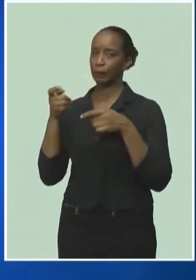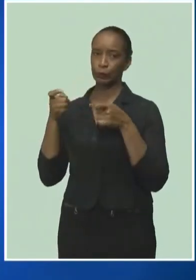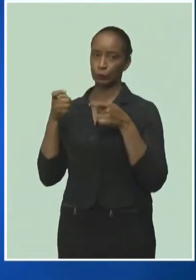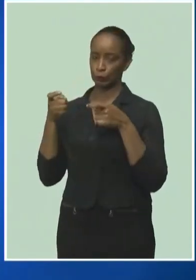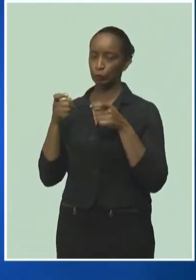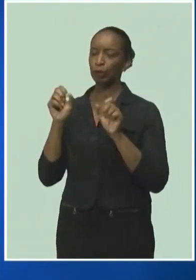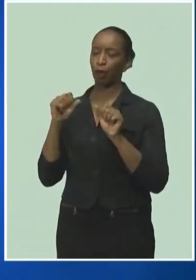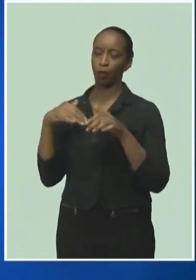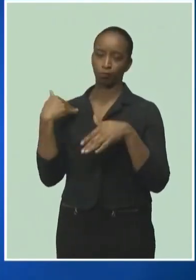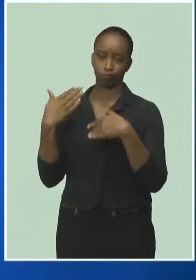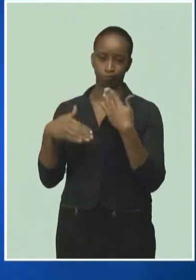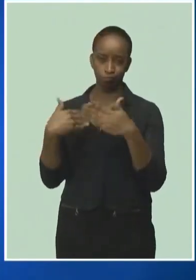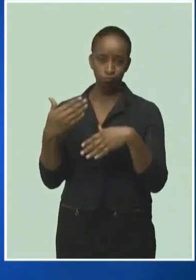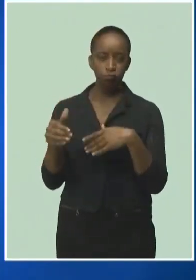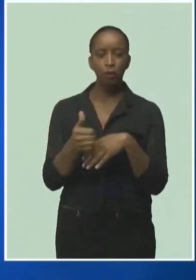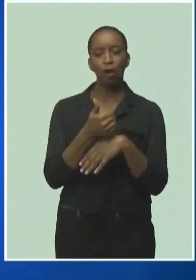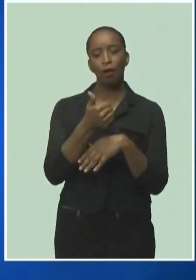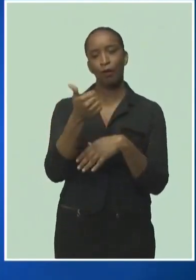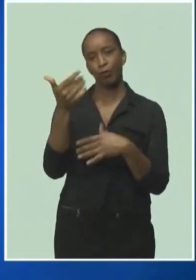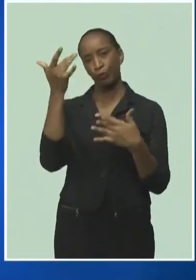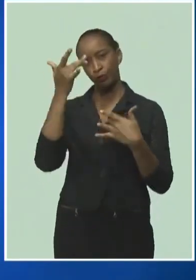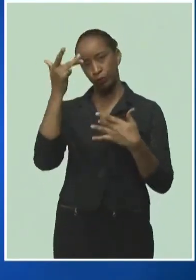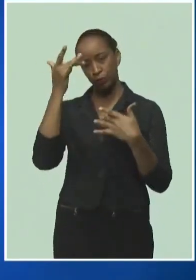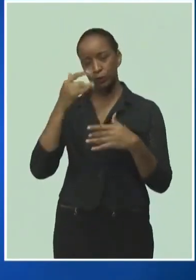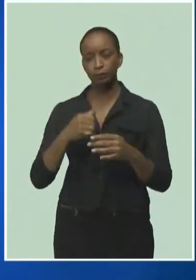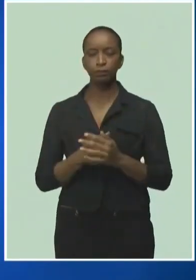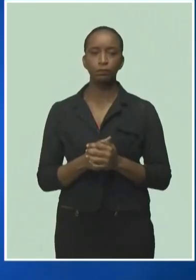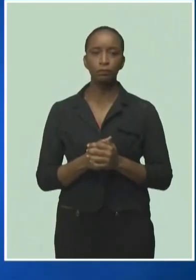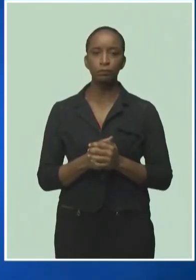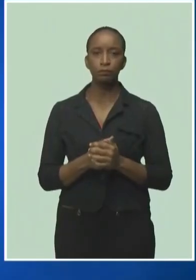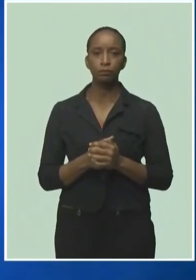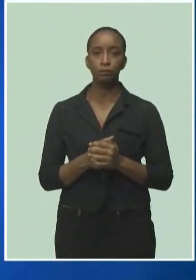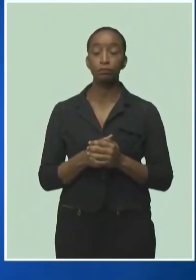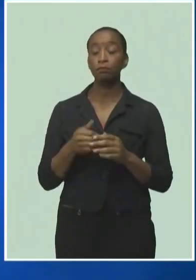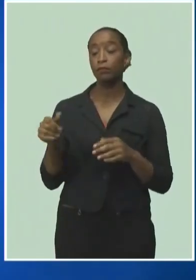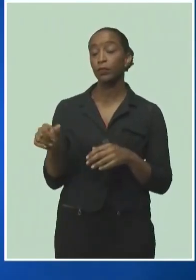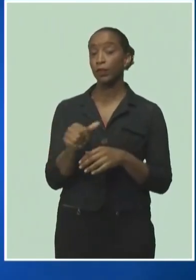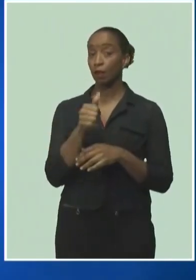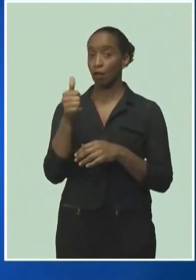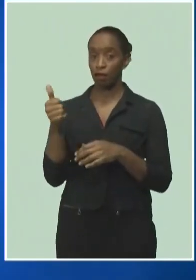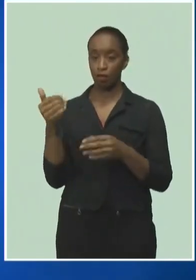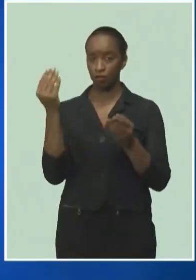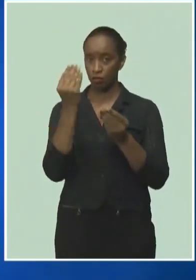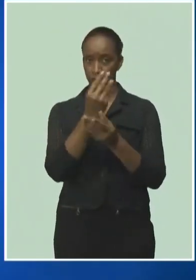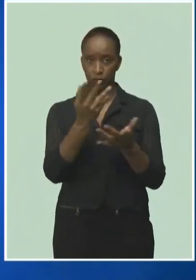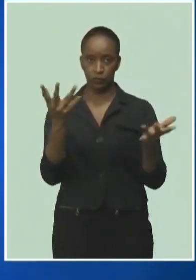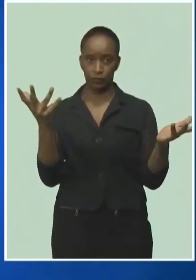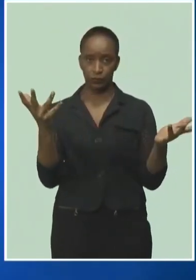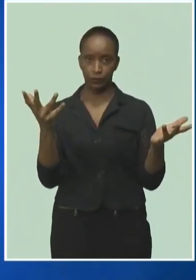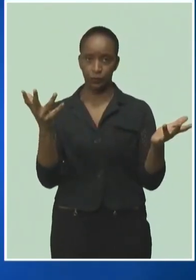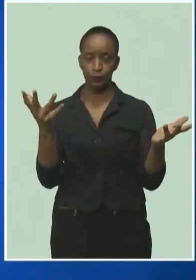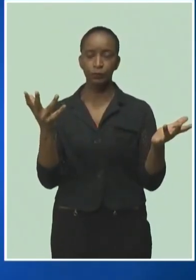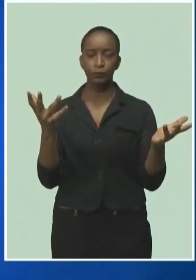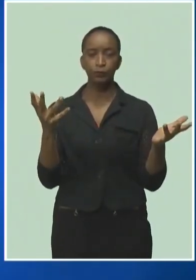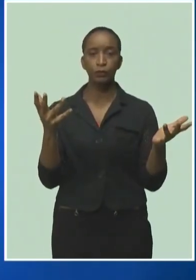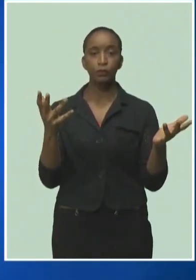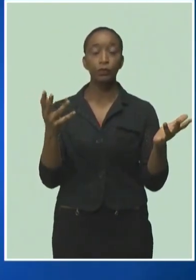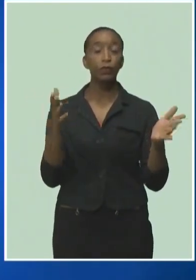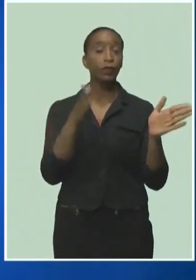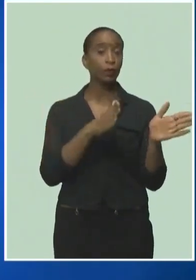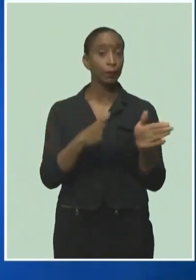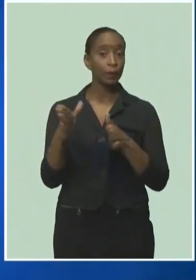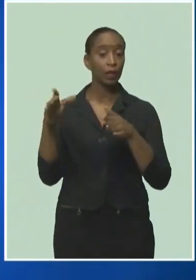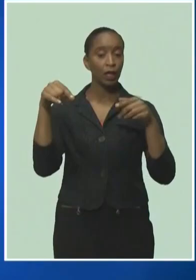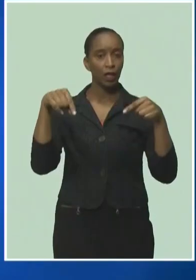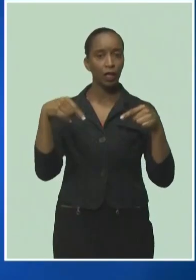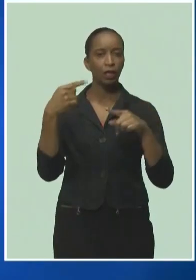Barbados East was part of the day's activities. Lion Leroy Hines gave some insight into their month-long plans to help raise